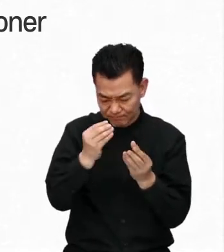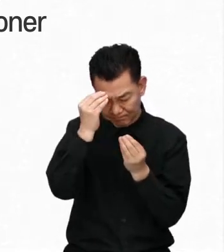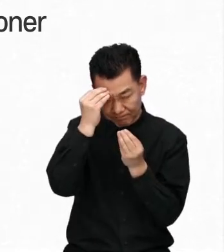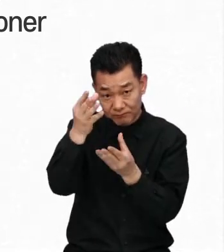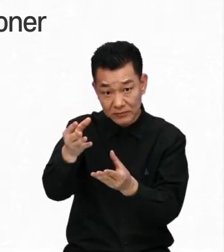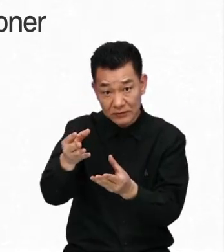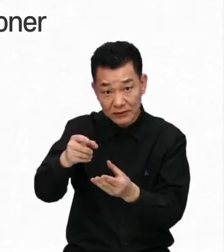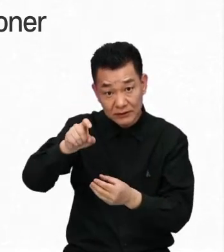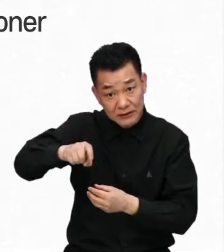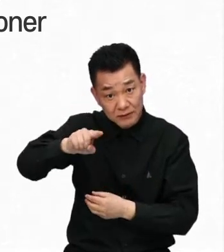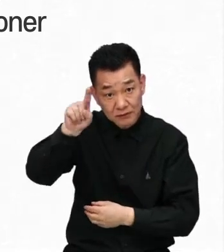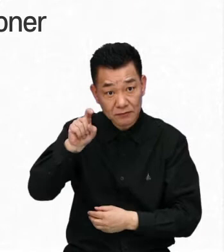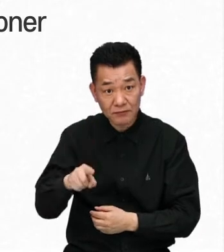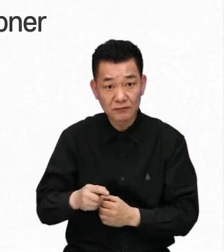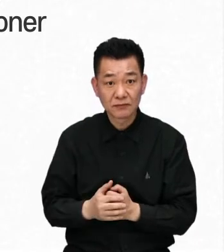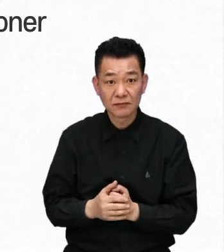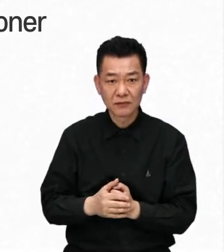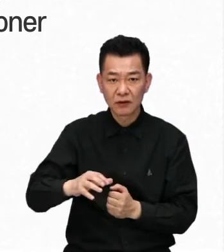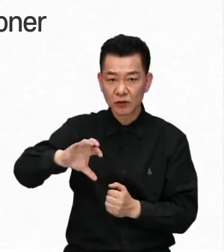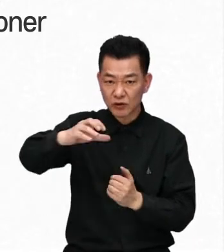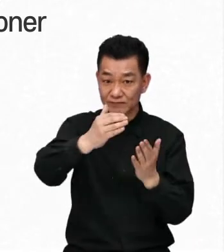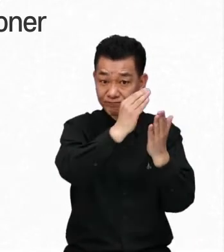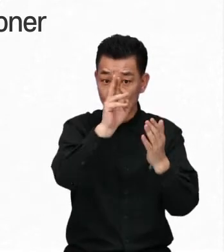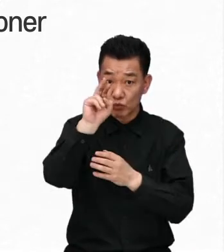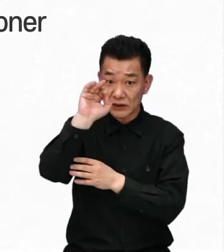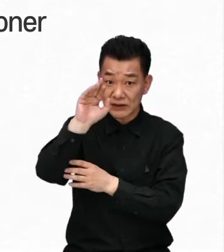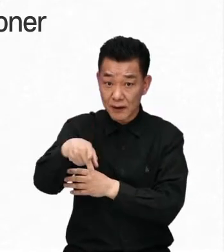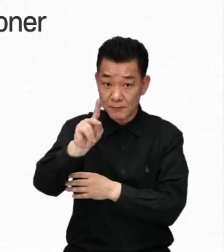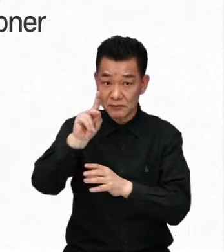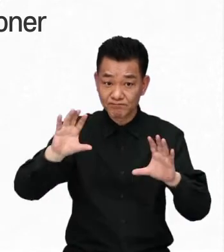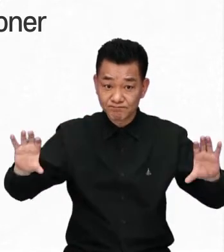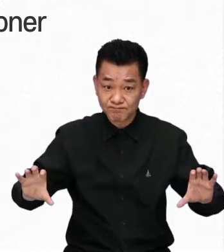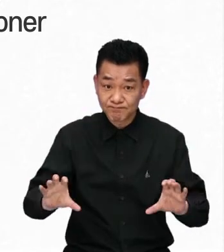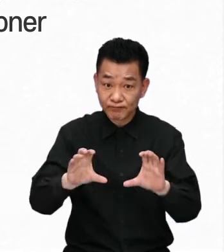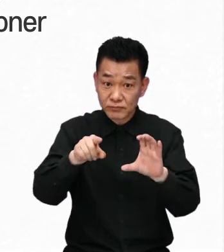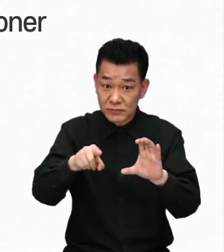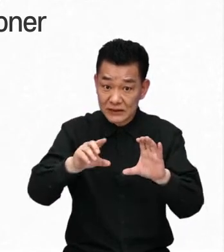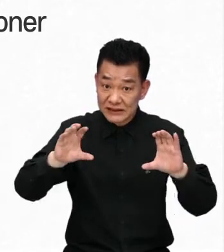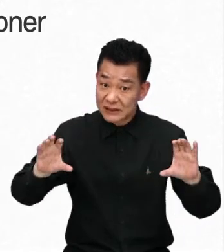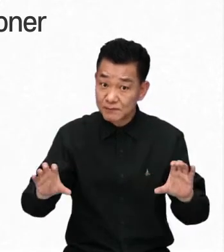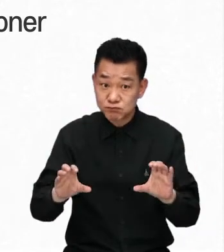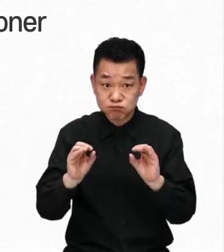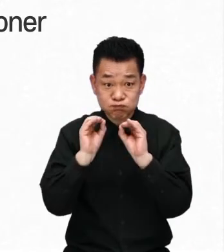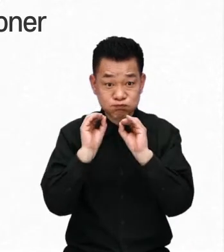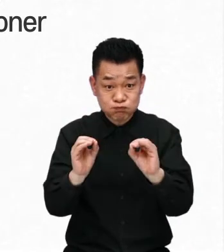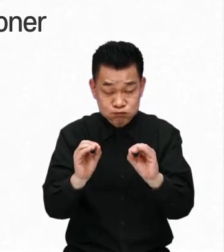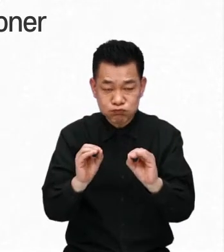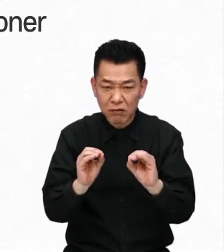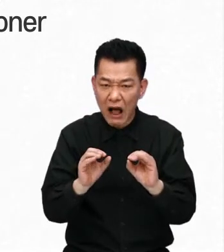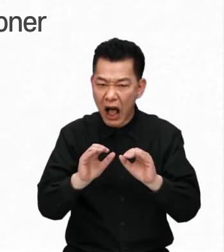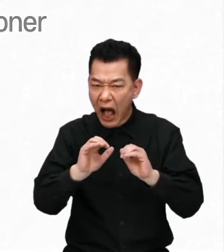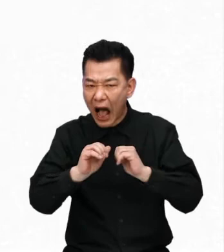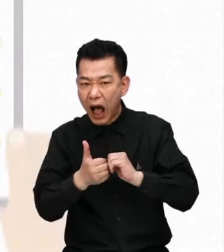required for investigation. And what about confirming the fulfillment of the convention by the state's parties?